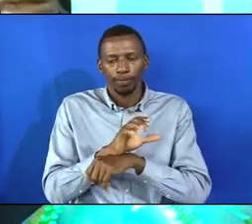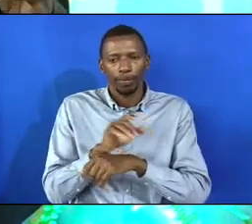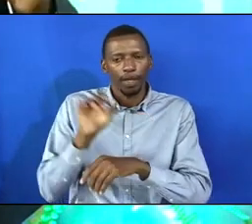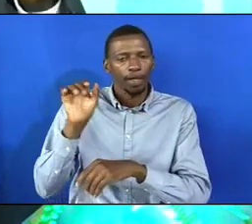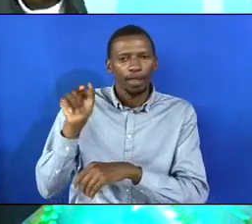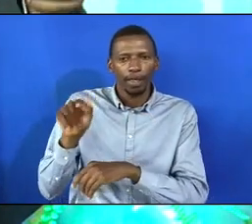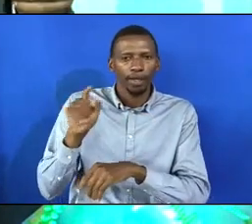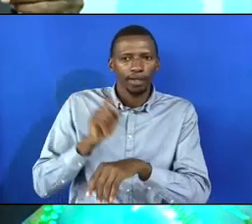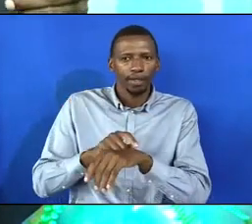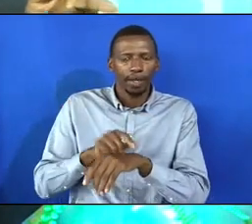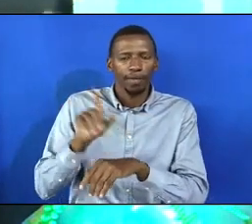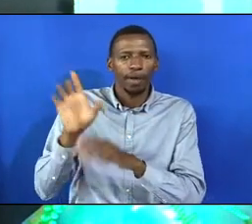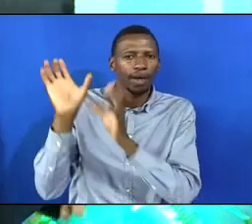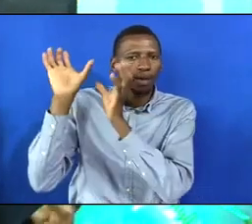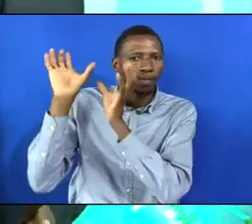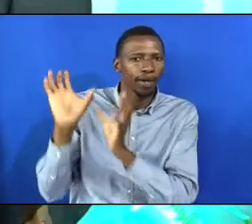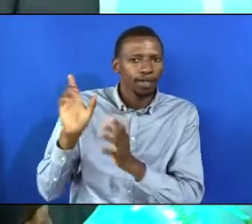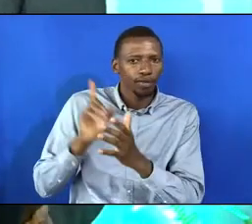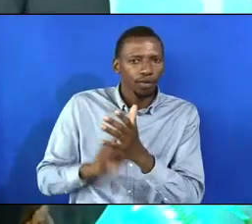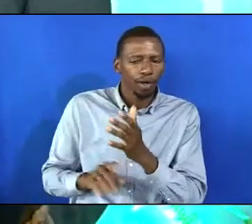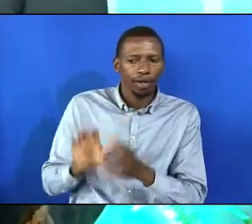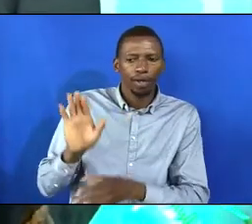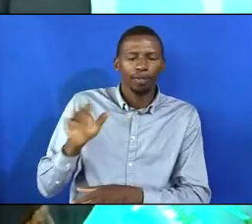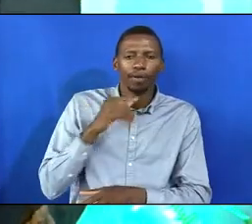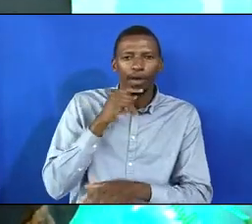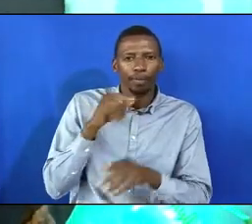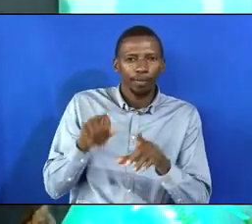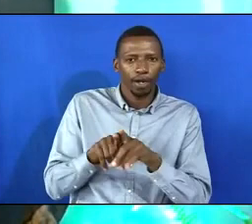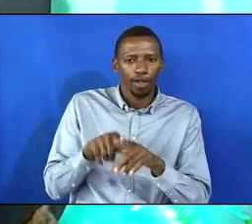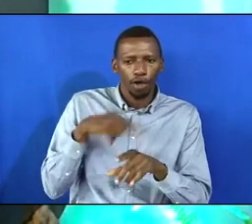was his brother, who seemed